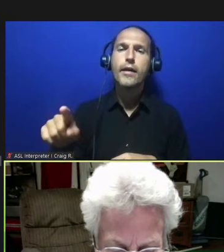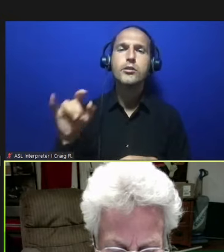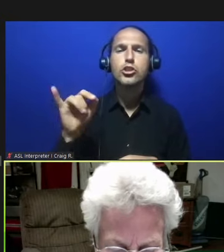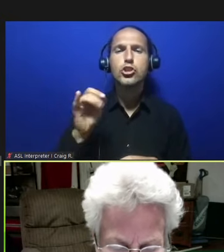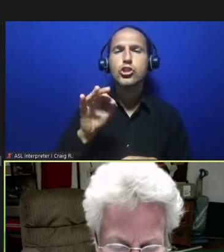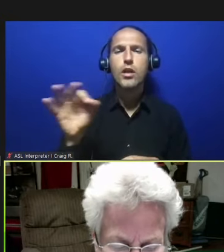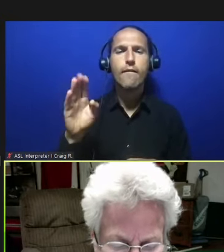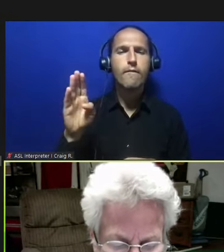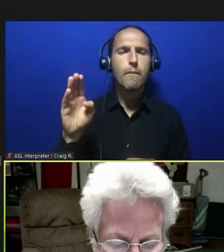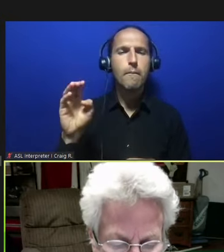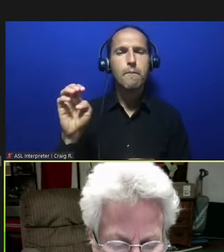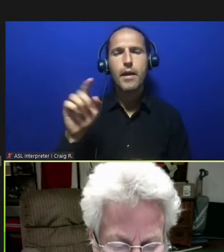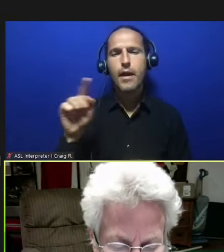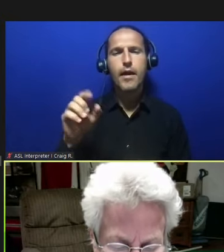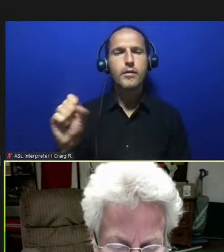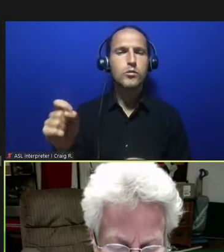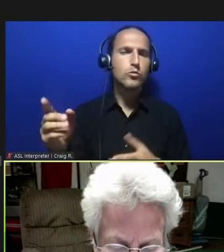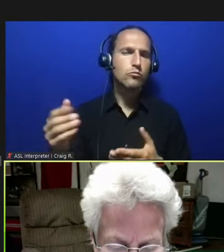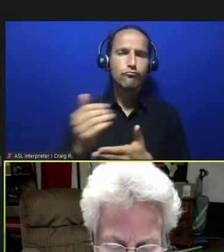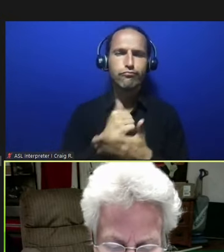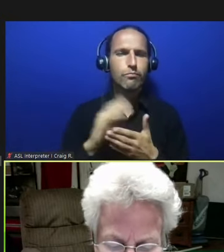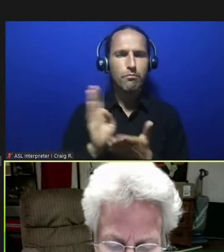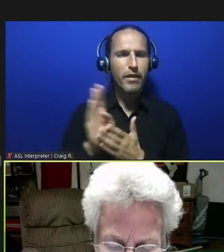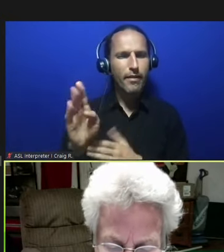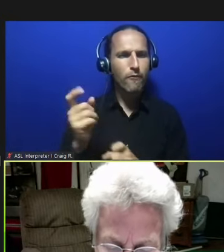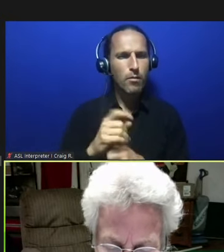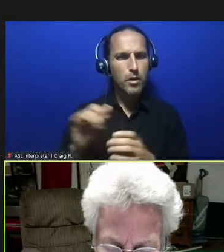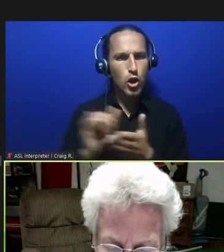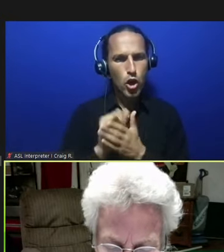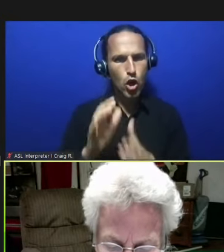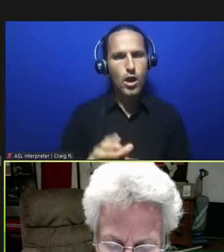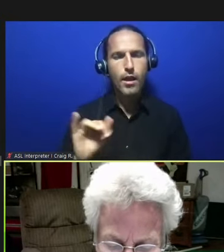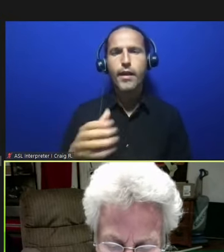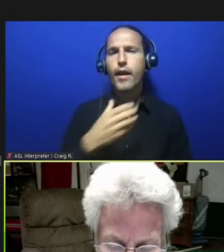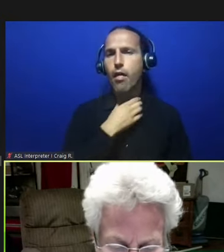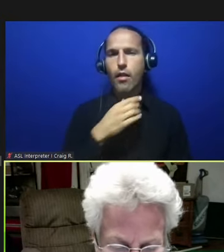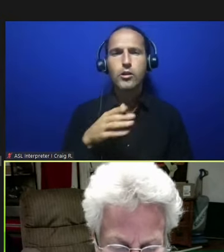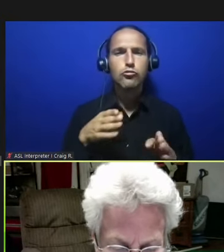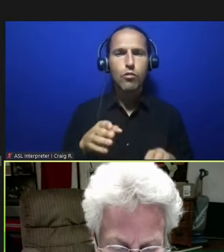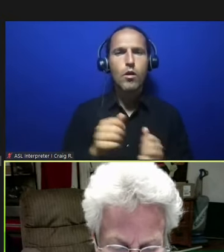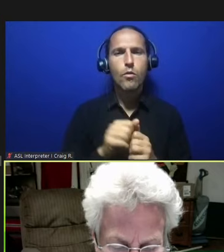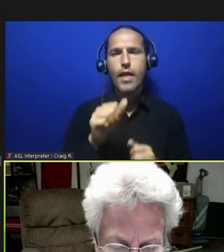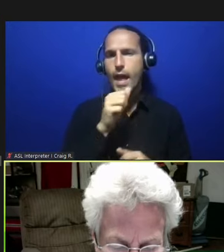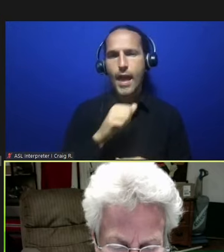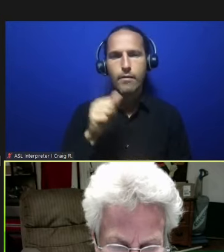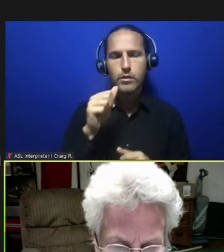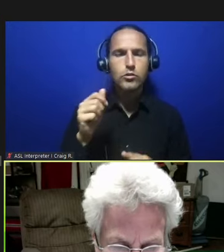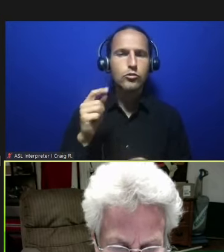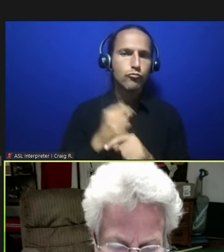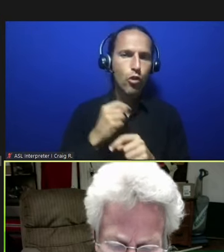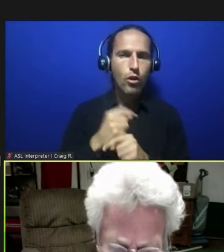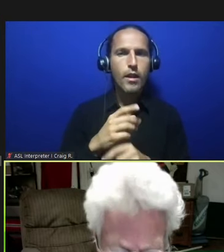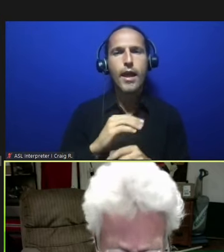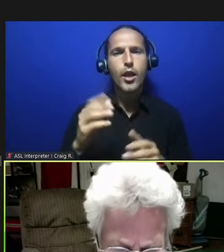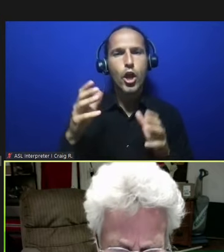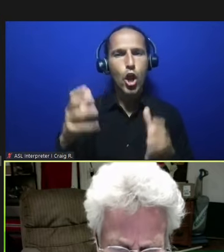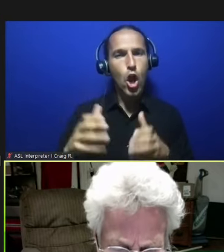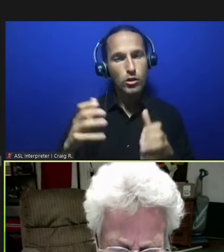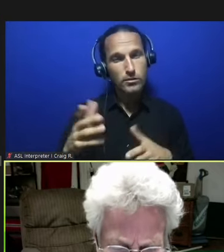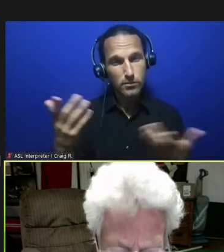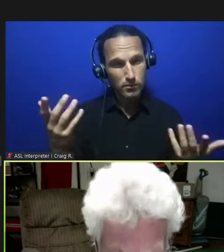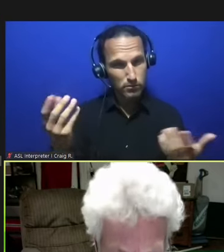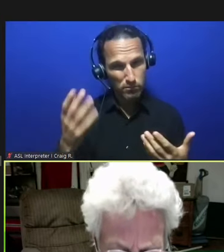give back a couple of billion that he made off of New Yorkers and for clogging our streets with Amazon trucks and Amazon garbage?